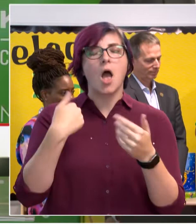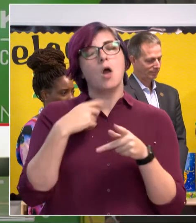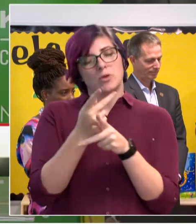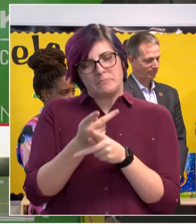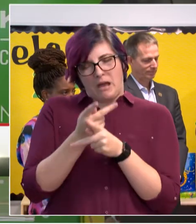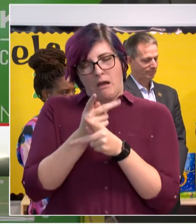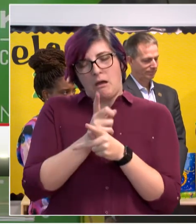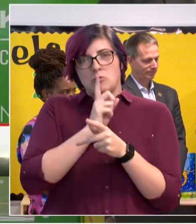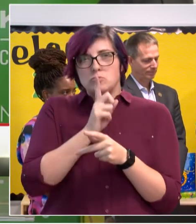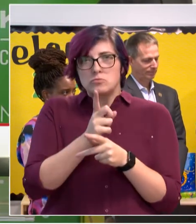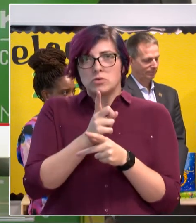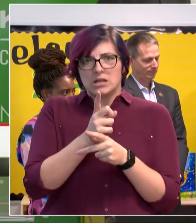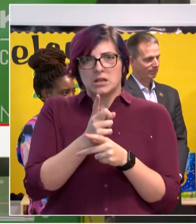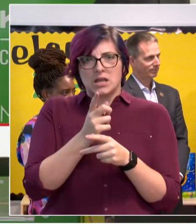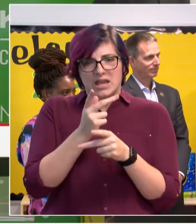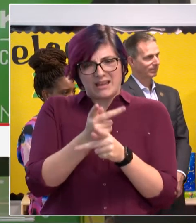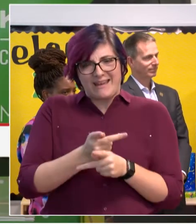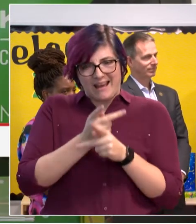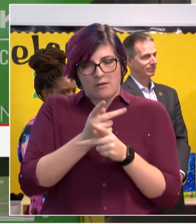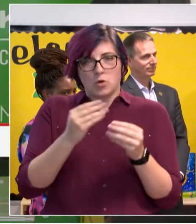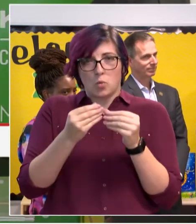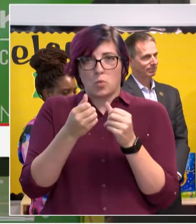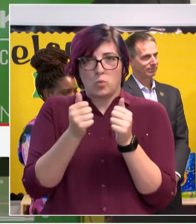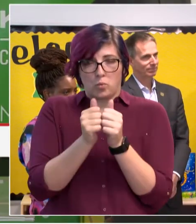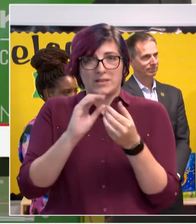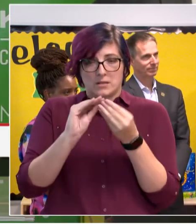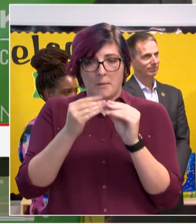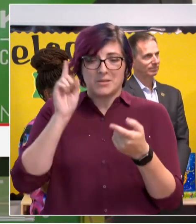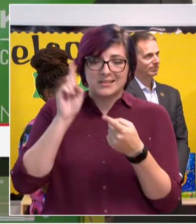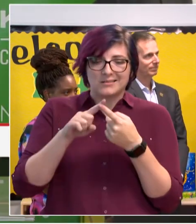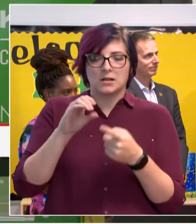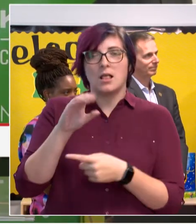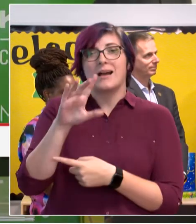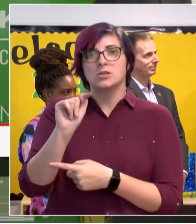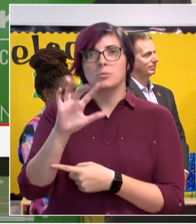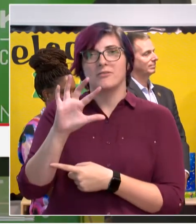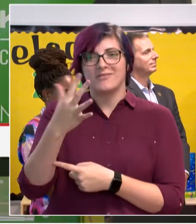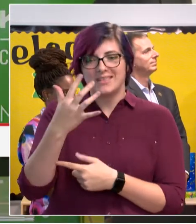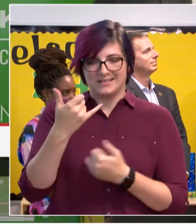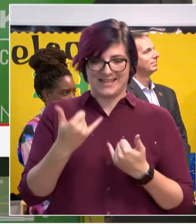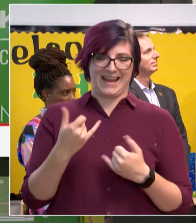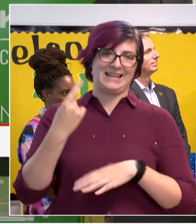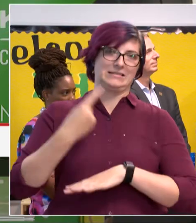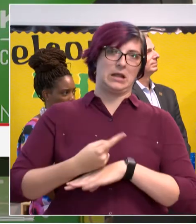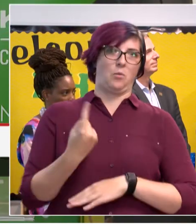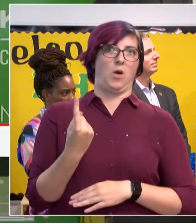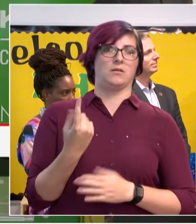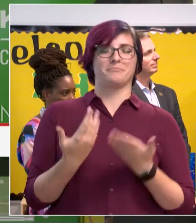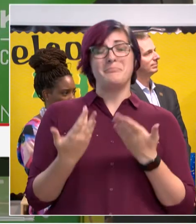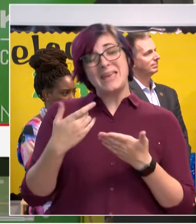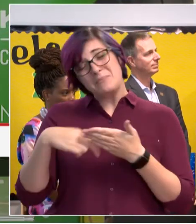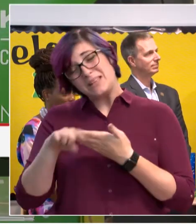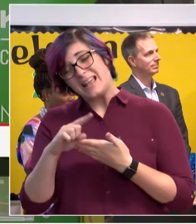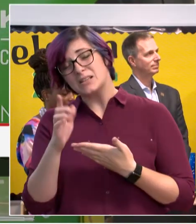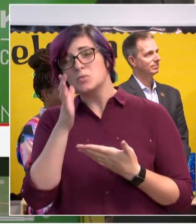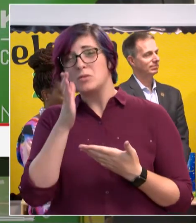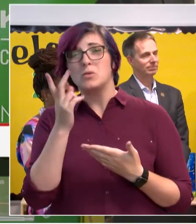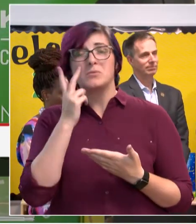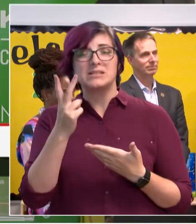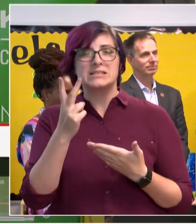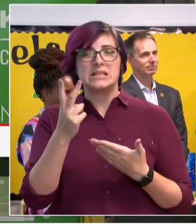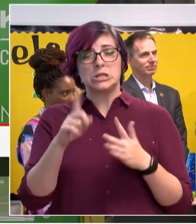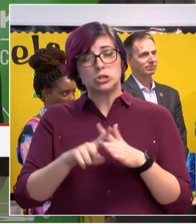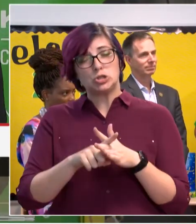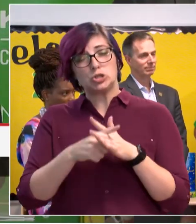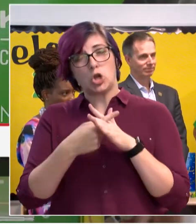October 5th. Today is day 1, and potentially by next week, we'll have an opportunity to see any emerging